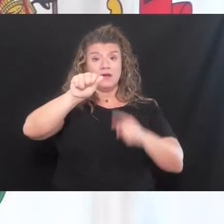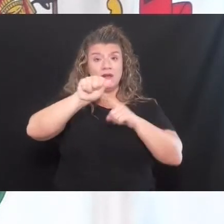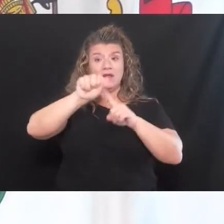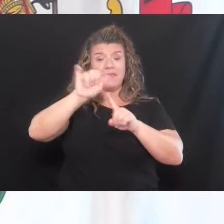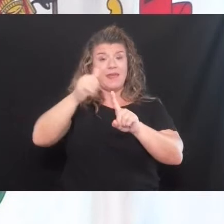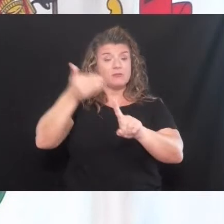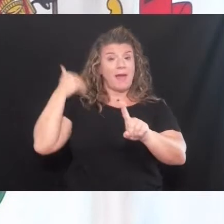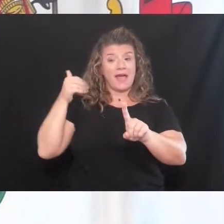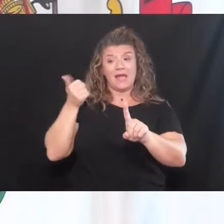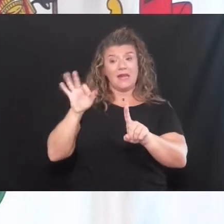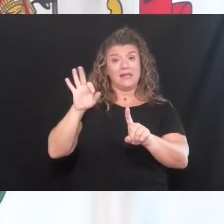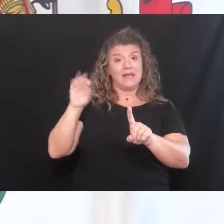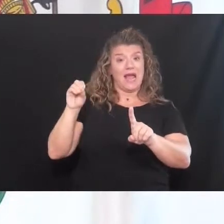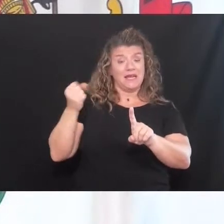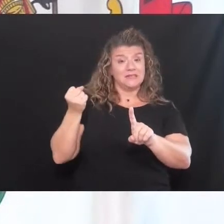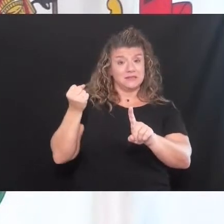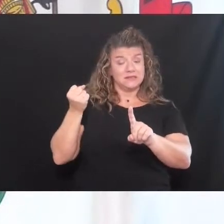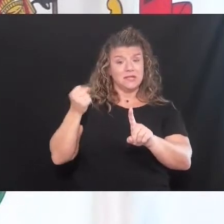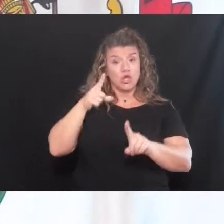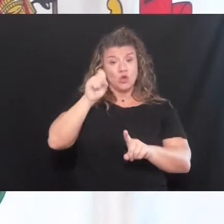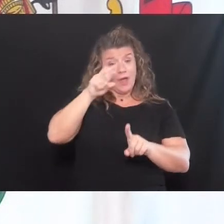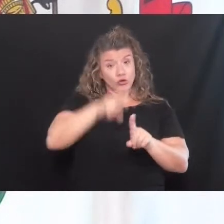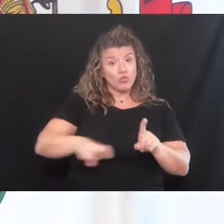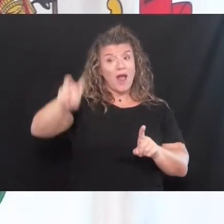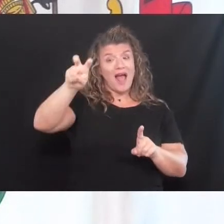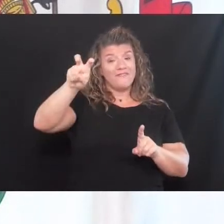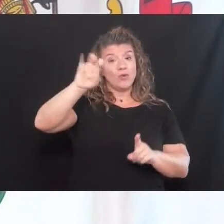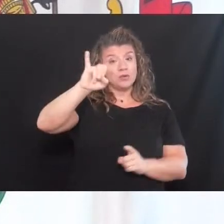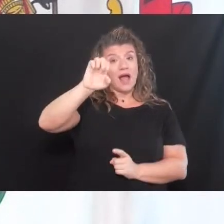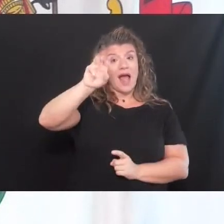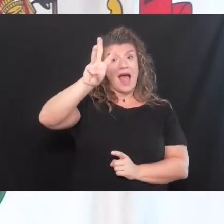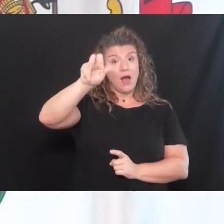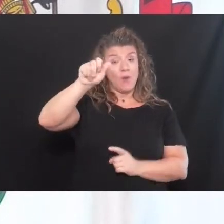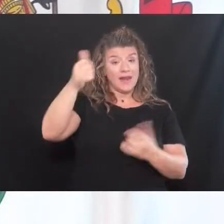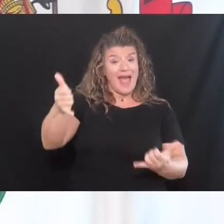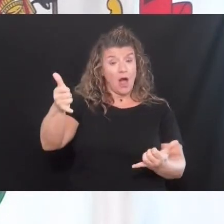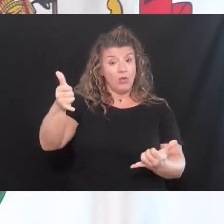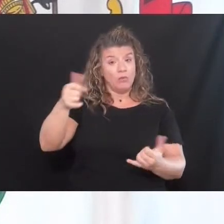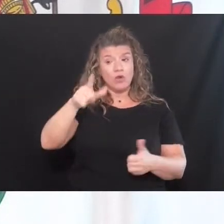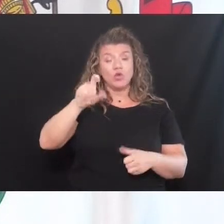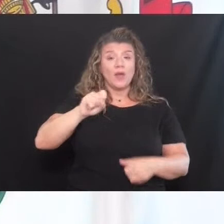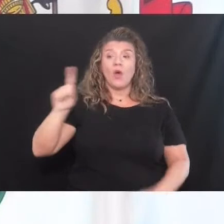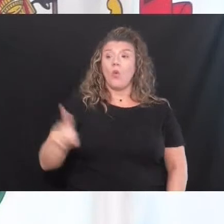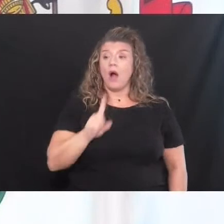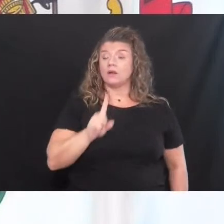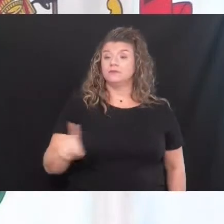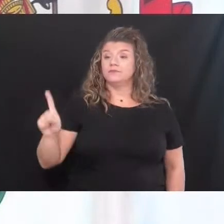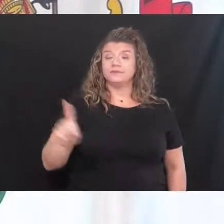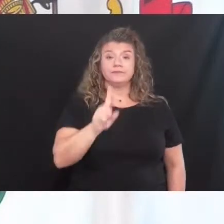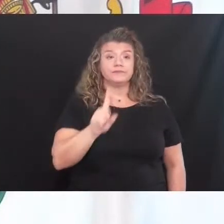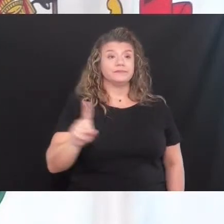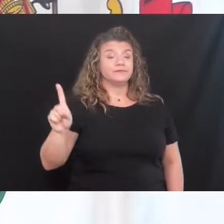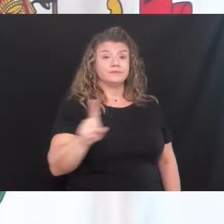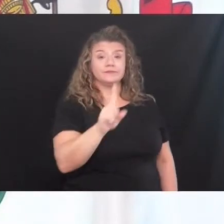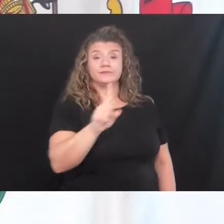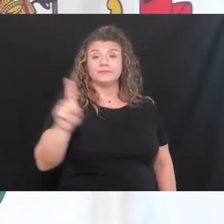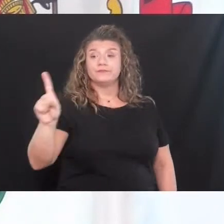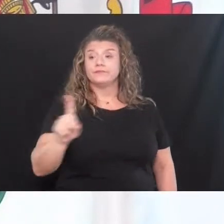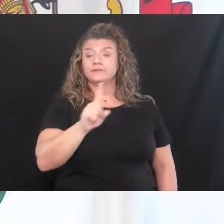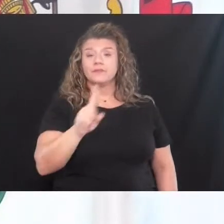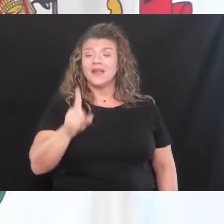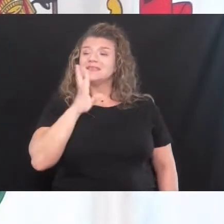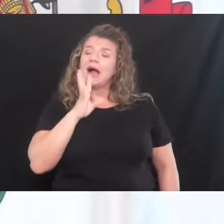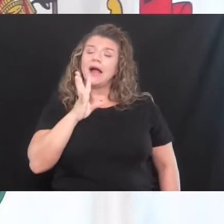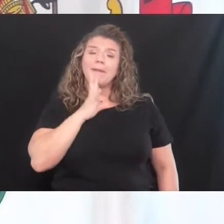1990s. But you could travel to Iowa City, Iowa right now, and you could walk the streets in Iowa City, Iowa, and